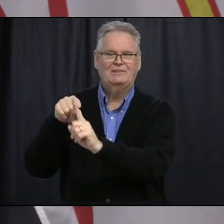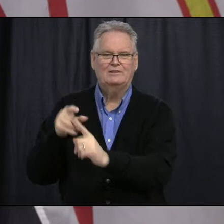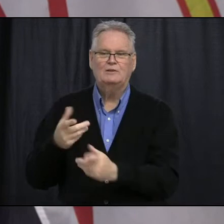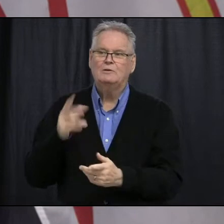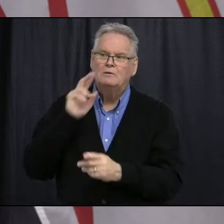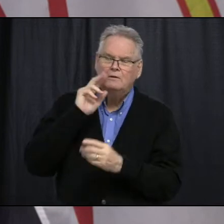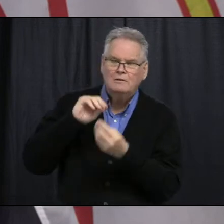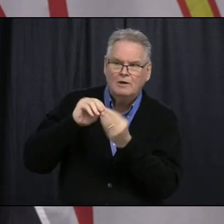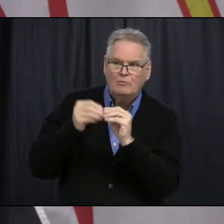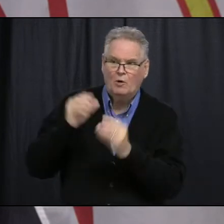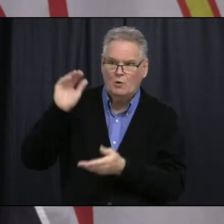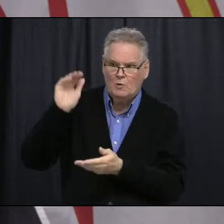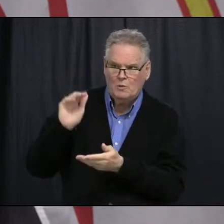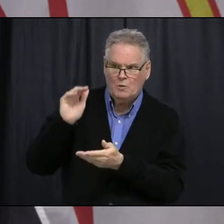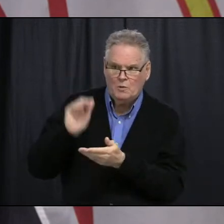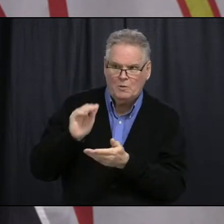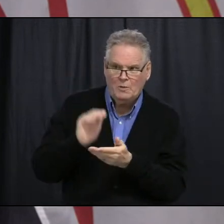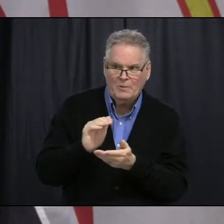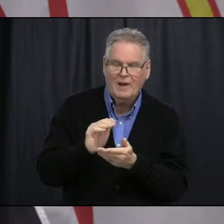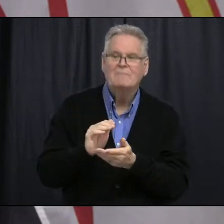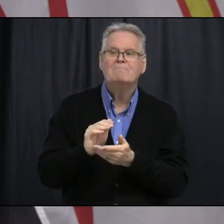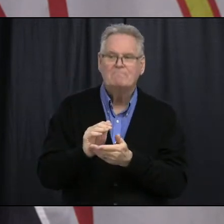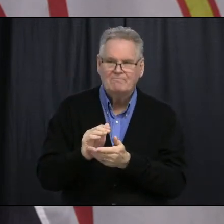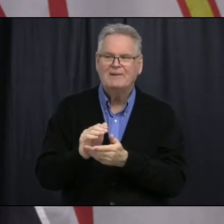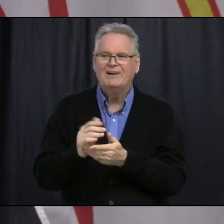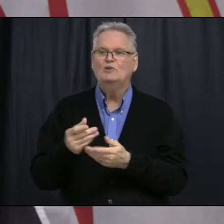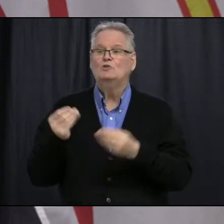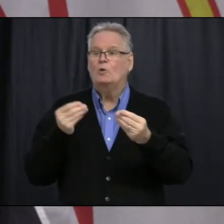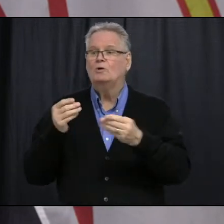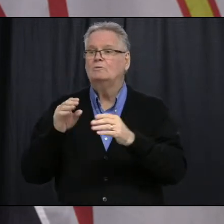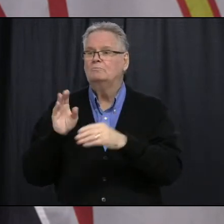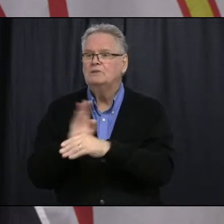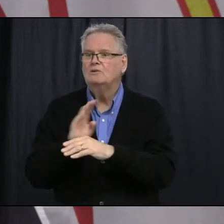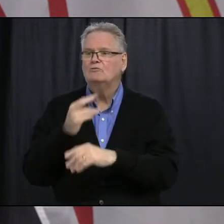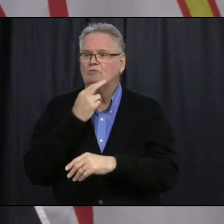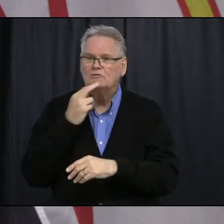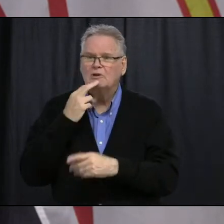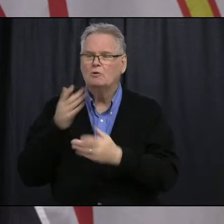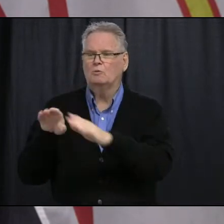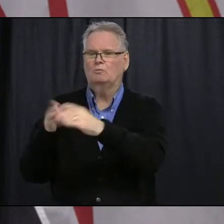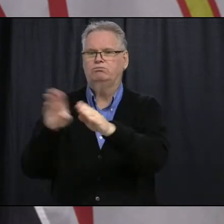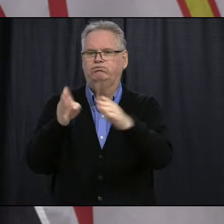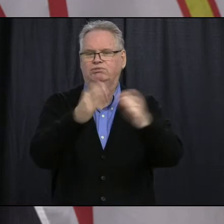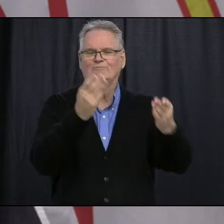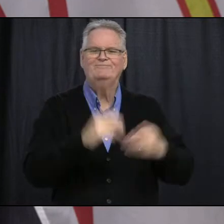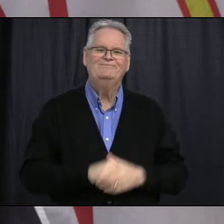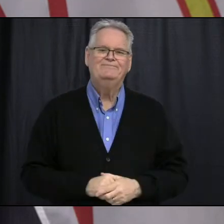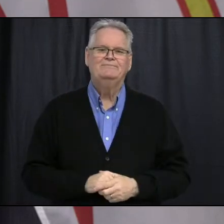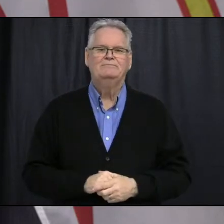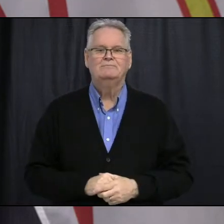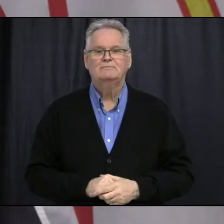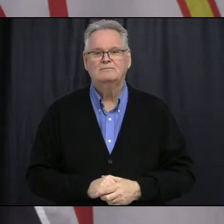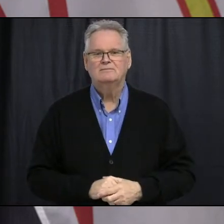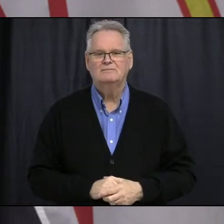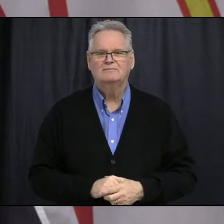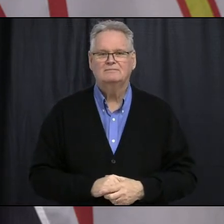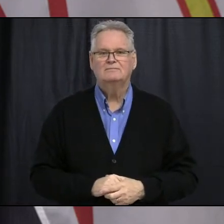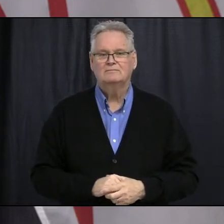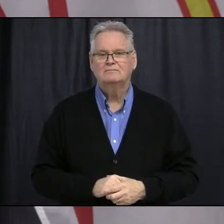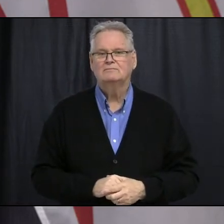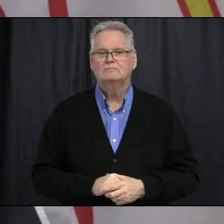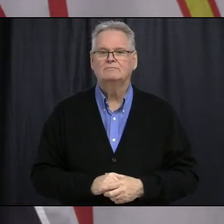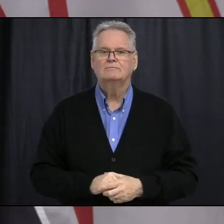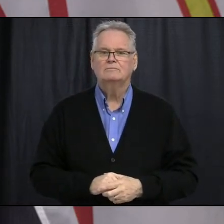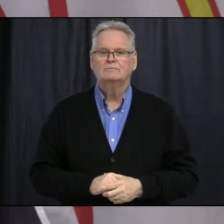Atlantic Canada different, because our epidemiology is quite different here. We're all at a point now where we're down into very low case counts, and